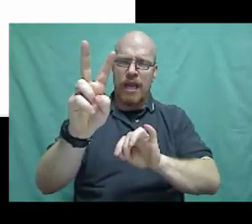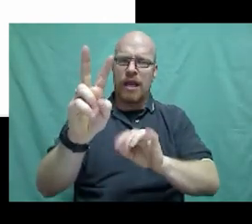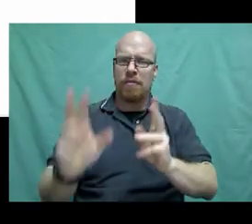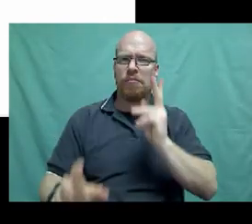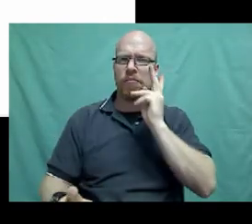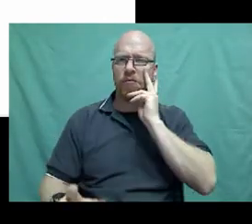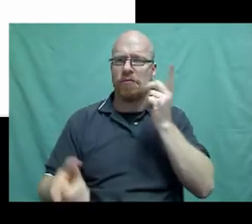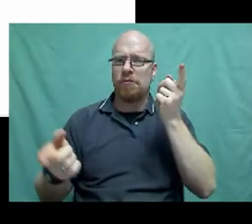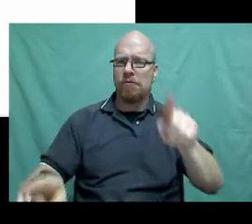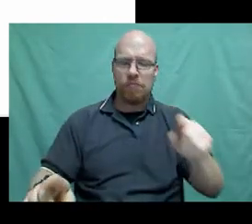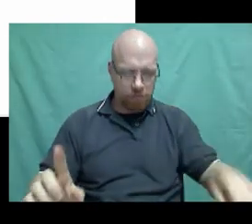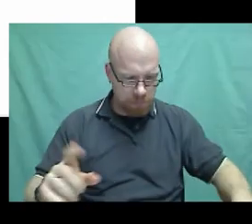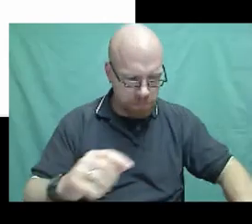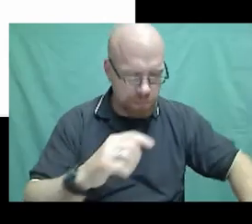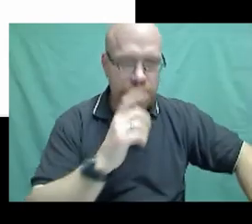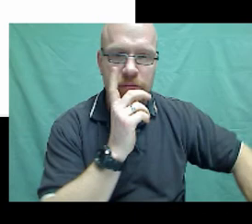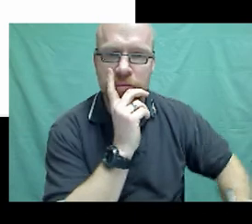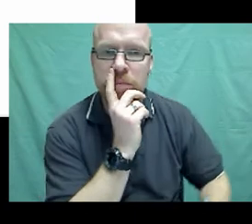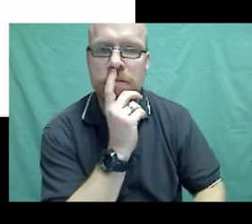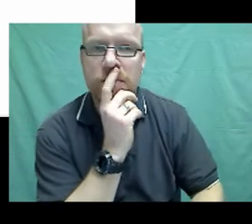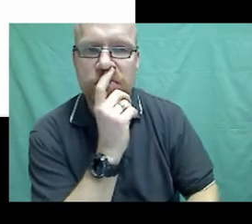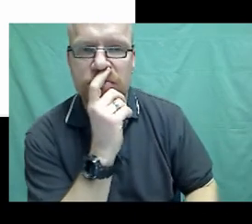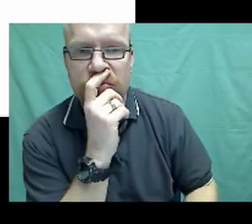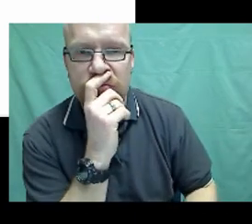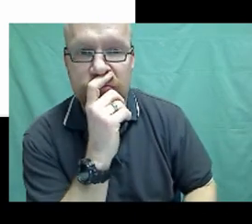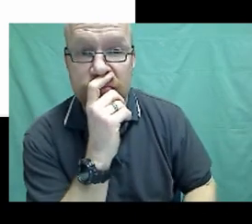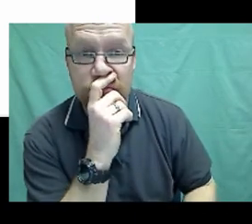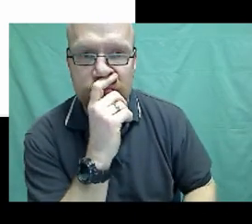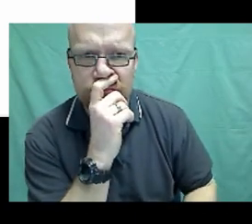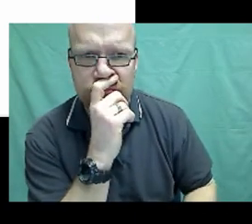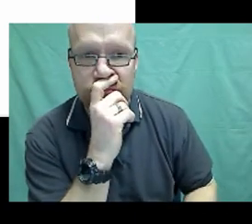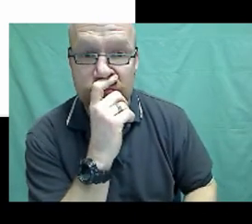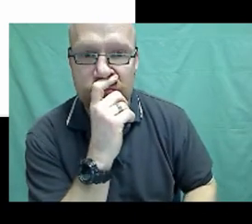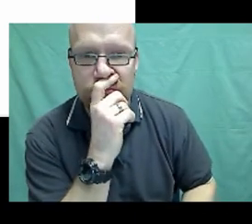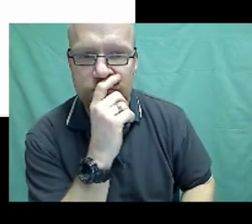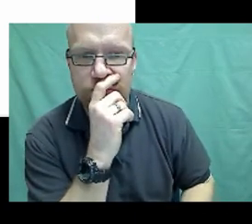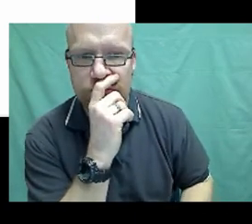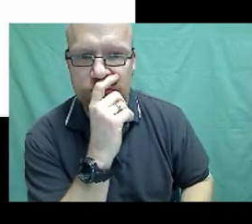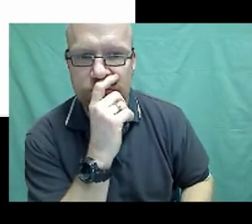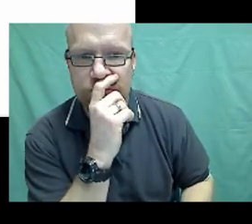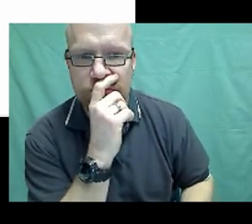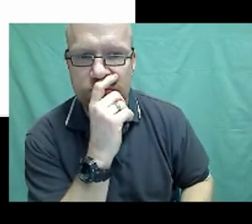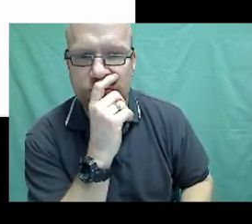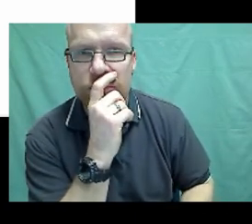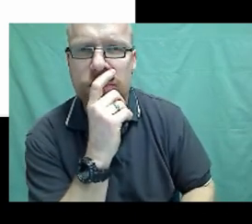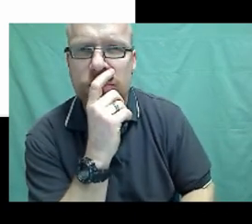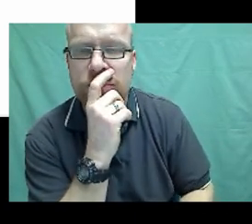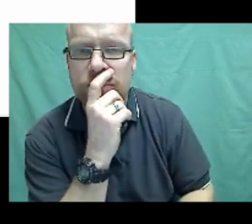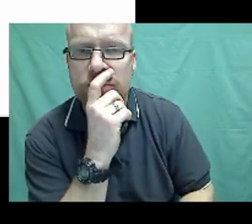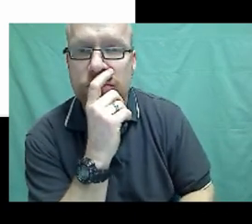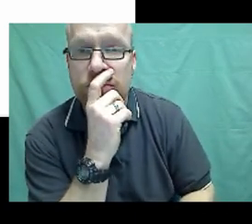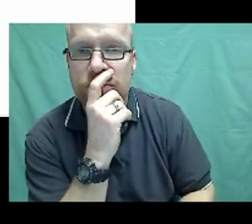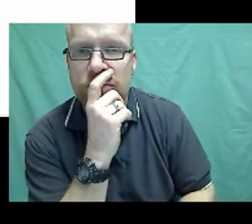a positive negative square root of 36 minus 180 over 18.